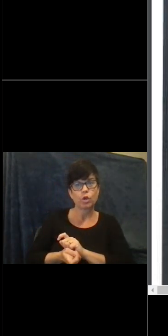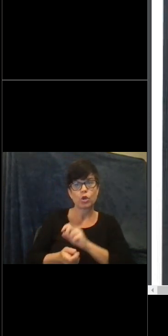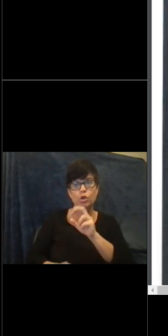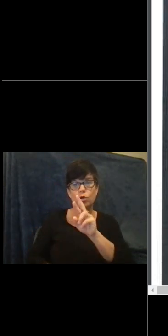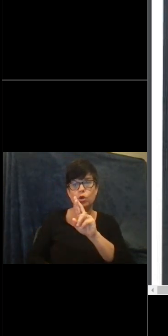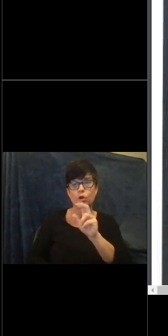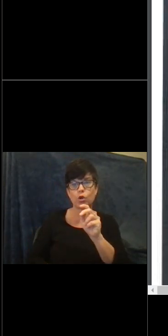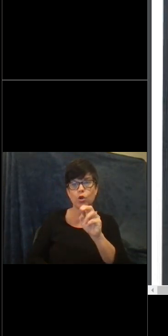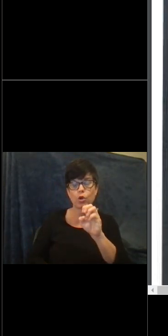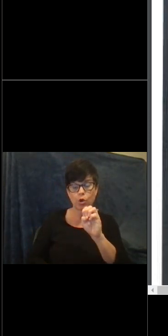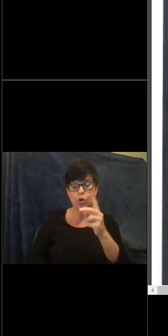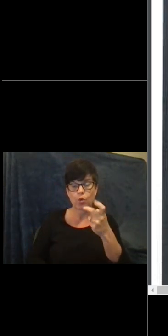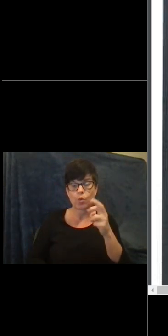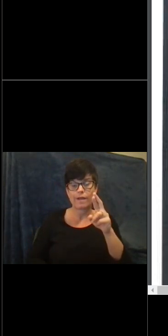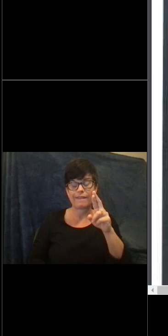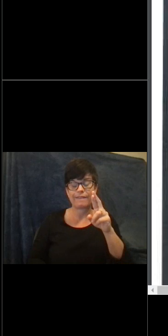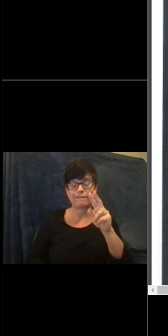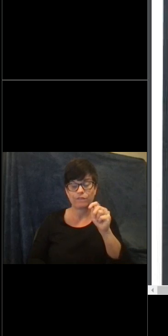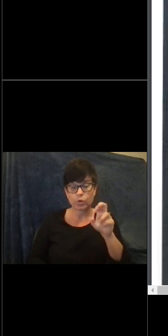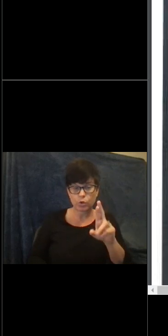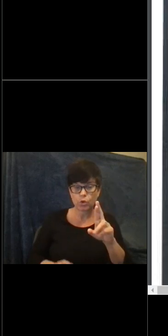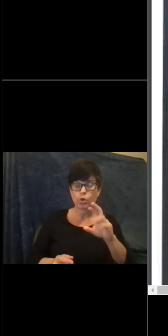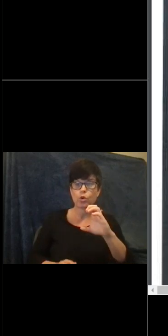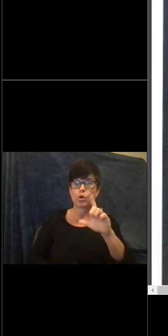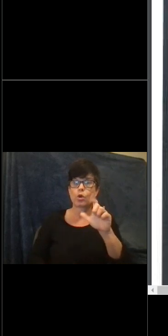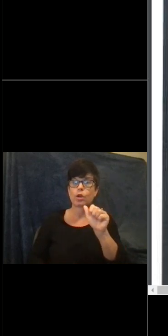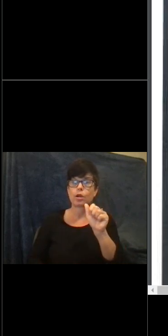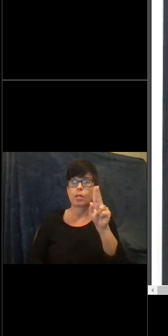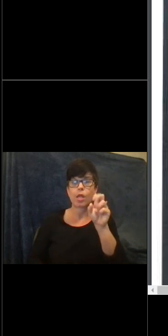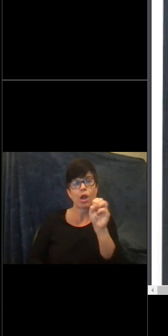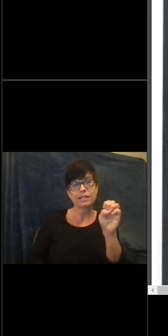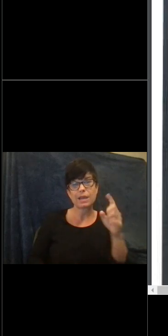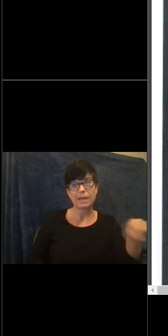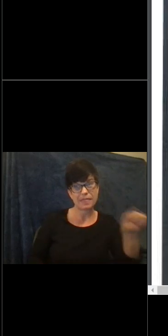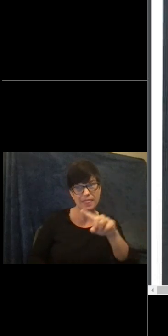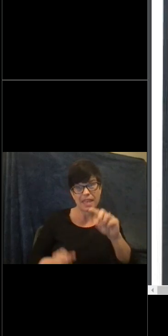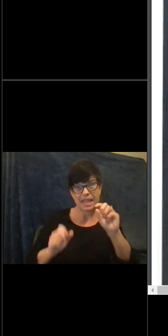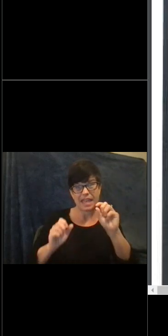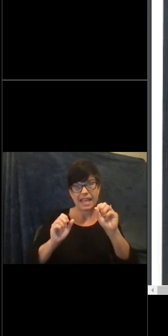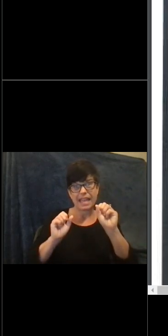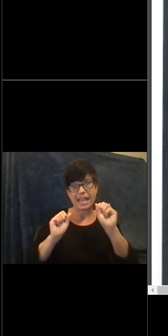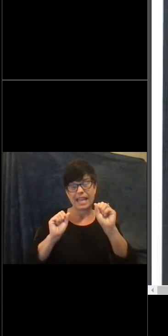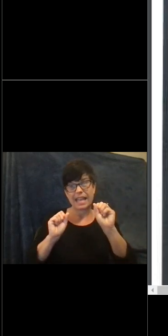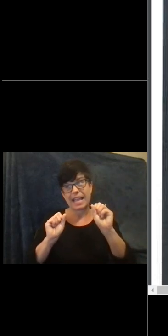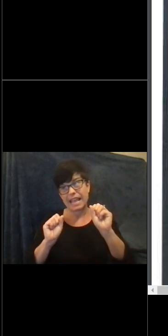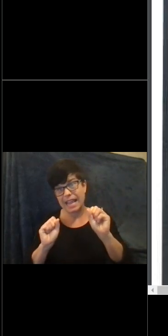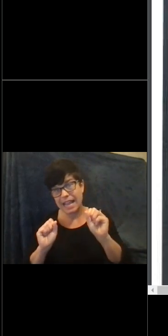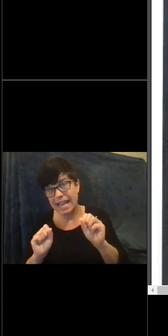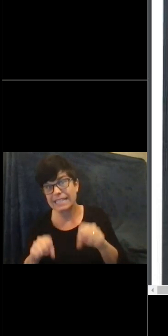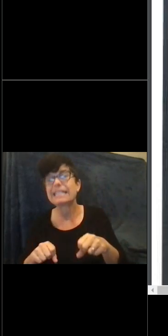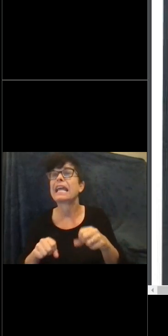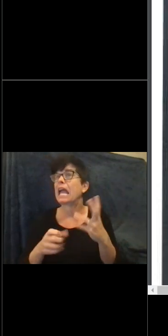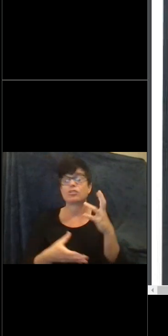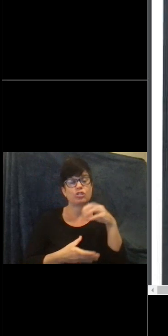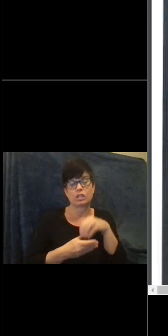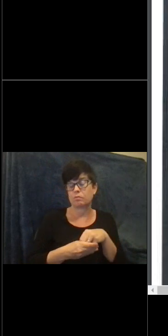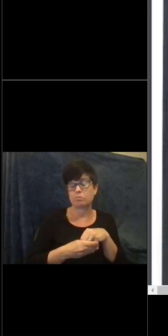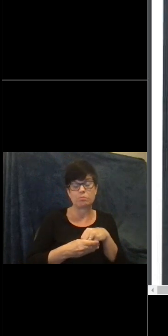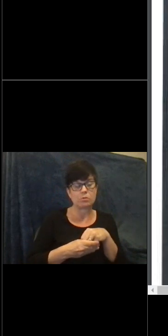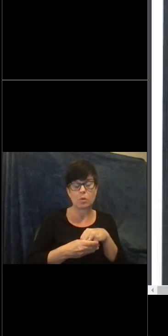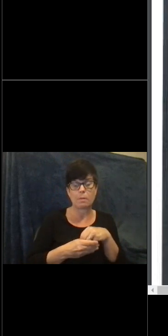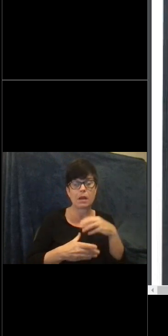so there is some ability for them to do exactly to incorporate a public plaza or something like that. And so, you